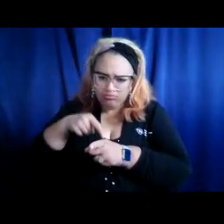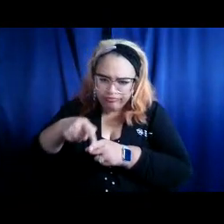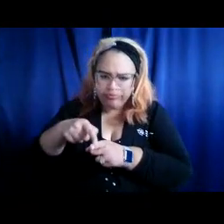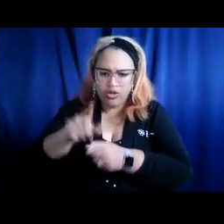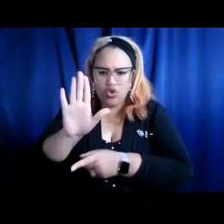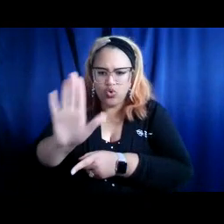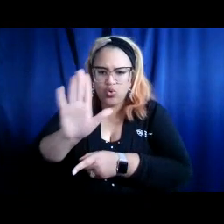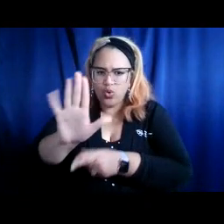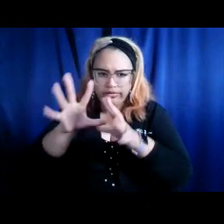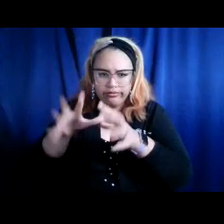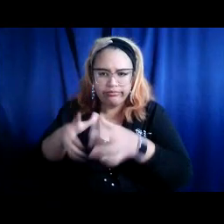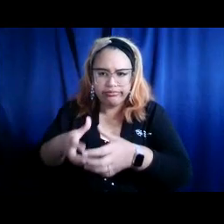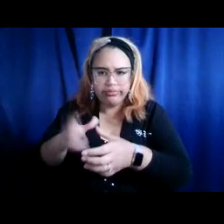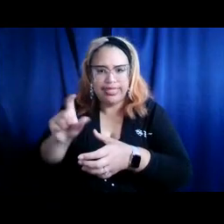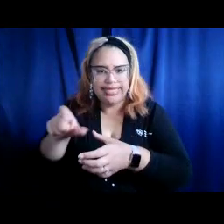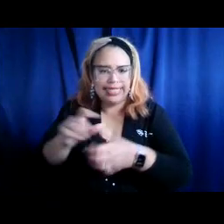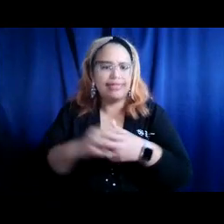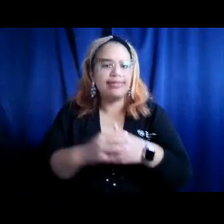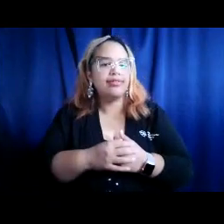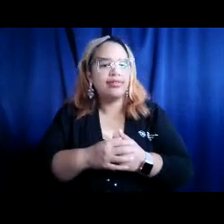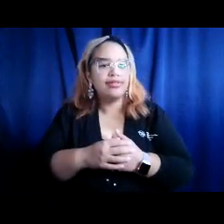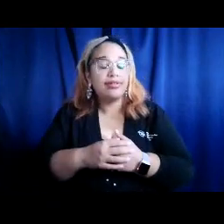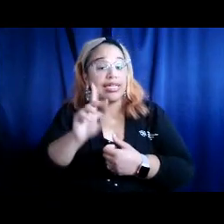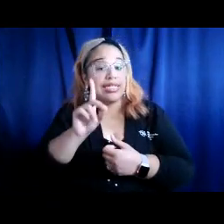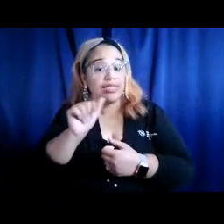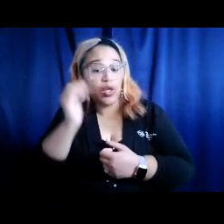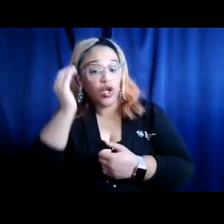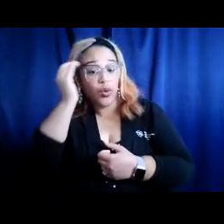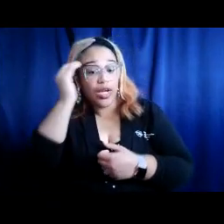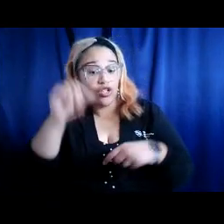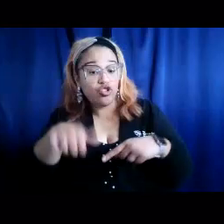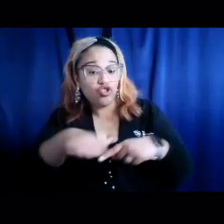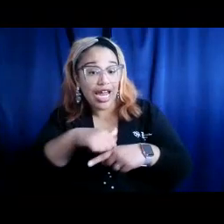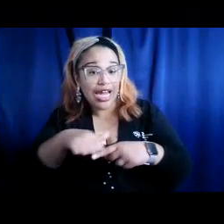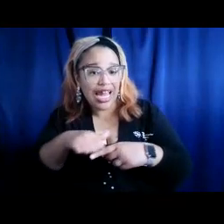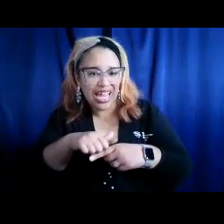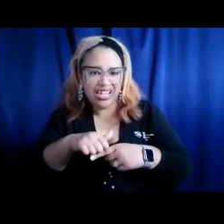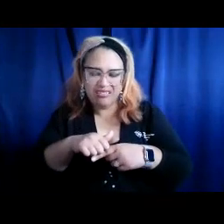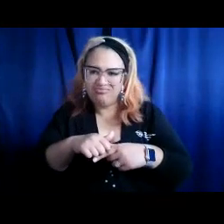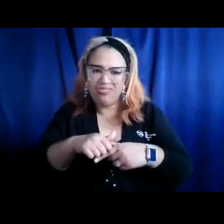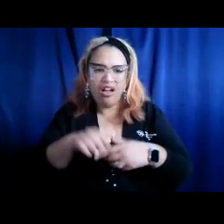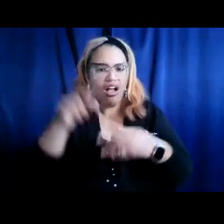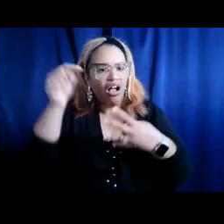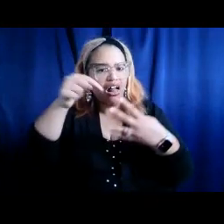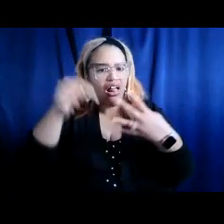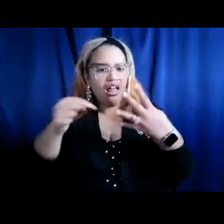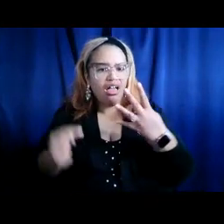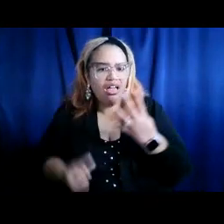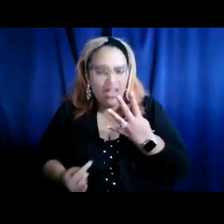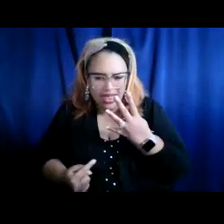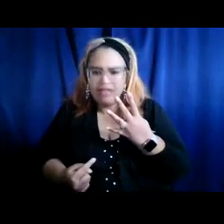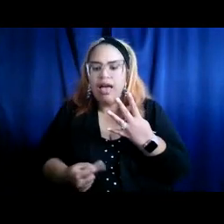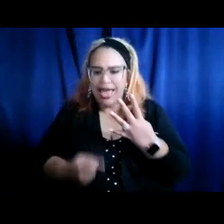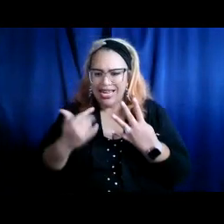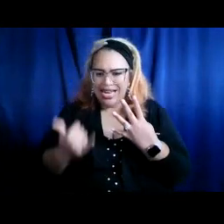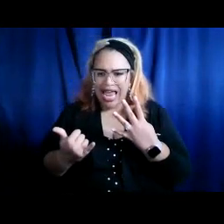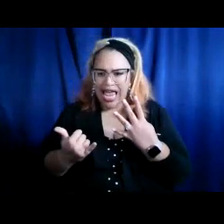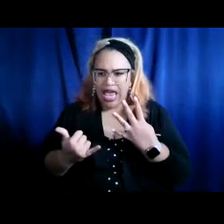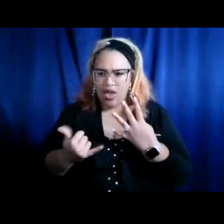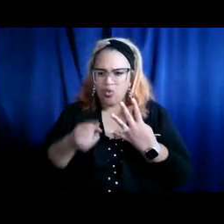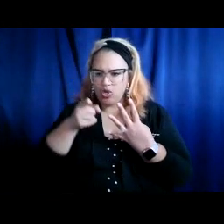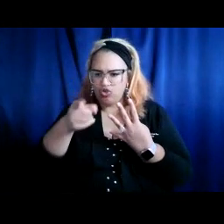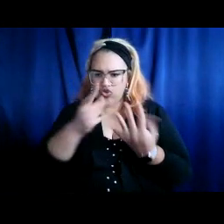is not only compliant, but also welcoming and inclusive, increasing the likelihood that candidates with disabilities will apply